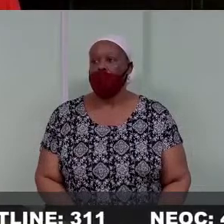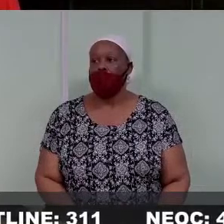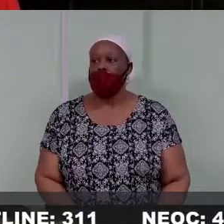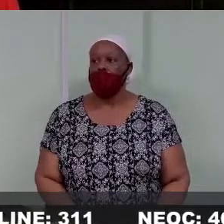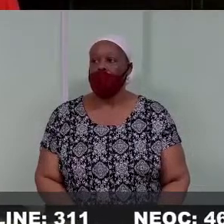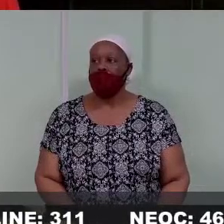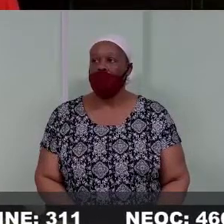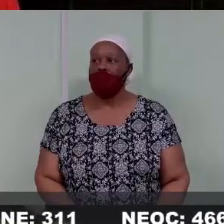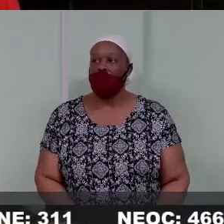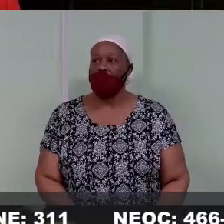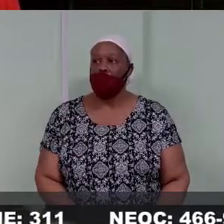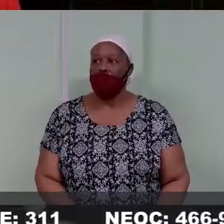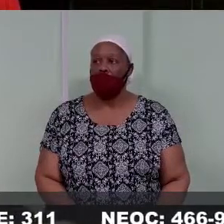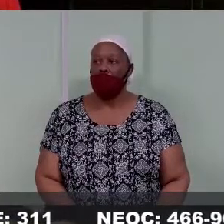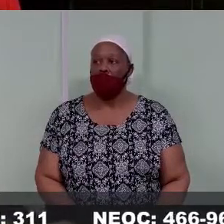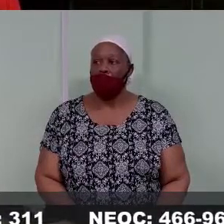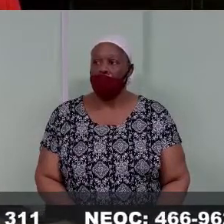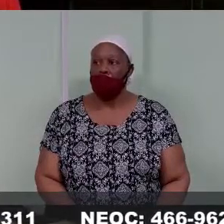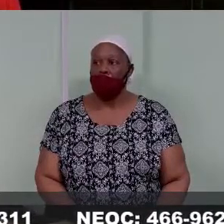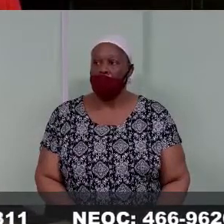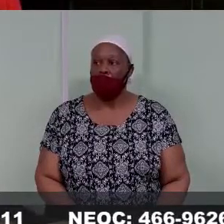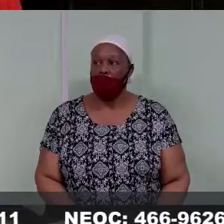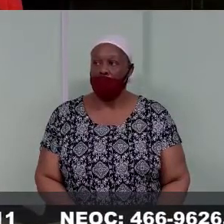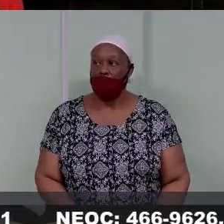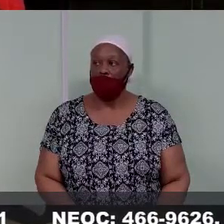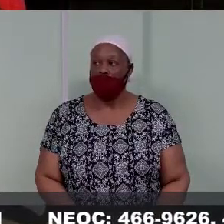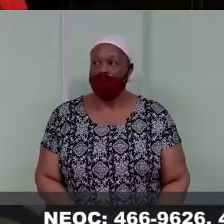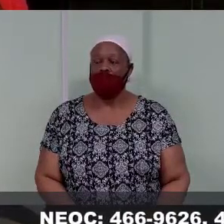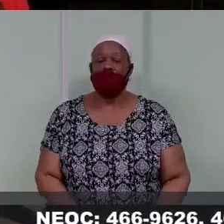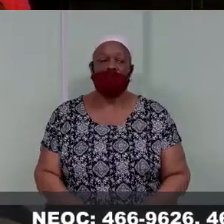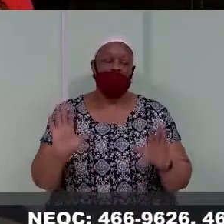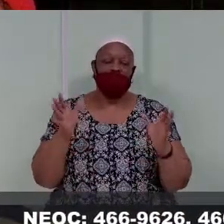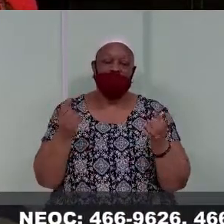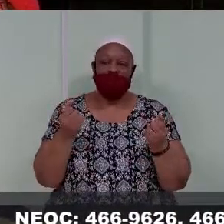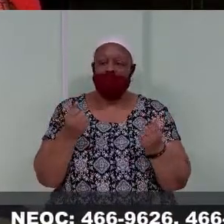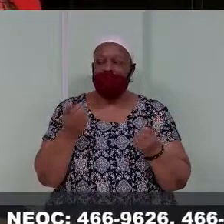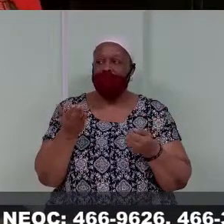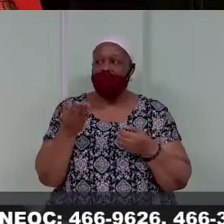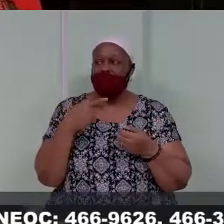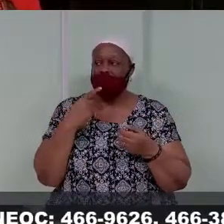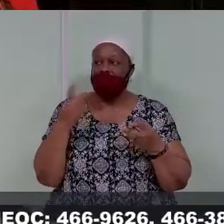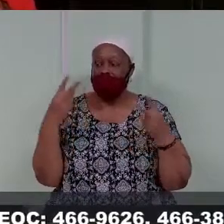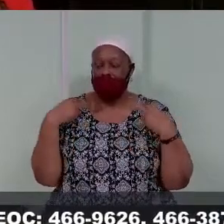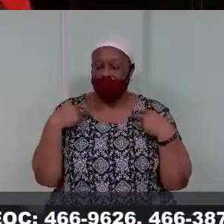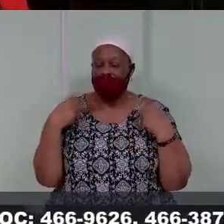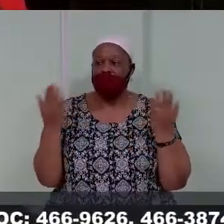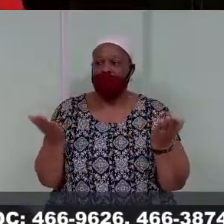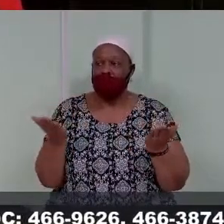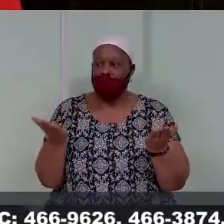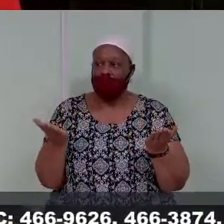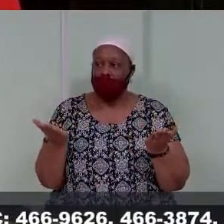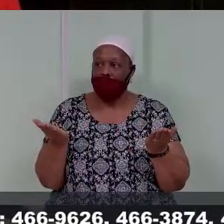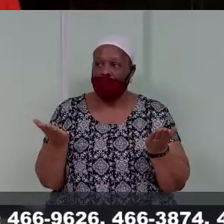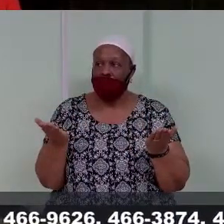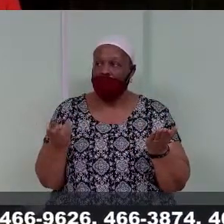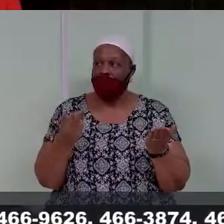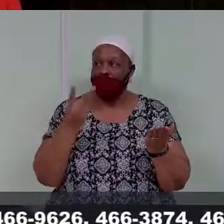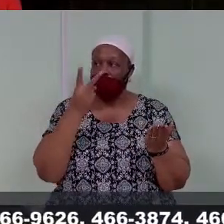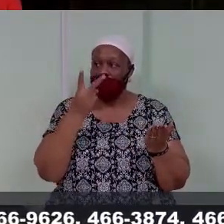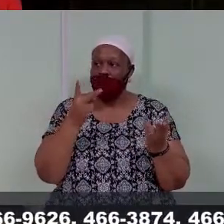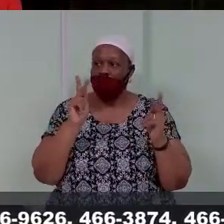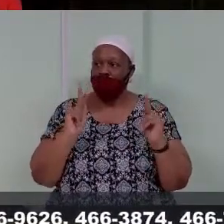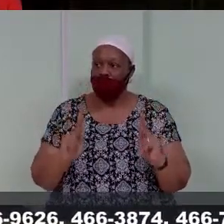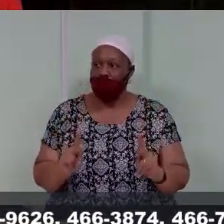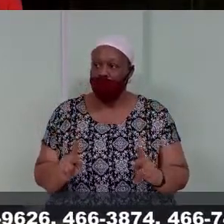actually, before I say that, I should really introduce the person up here with me. I have with me two of my executives for